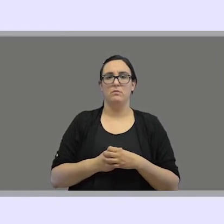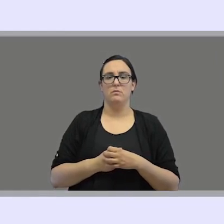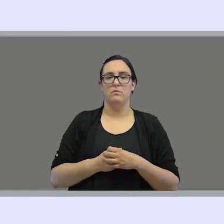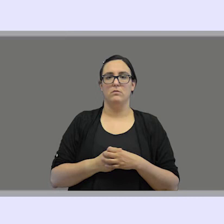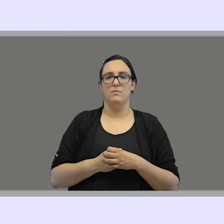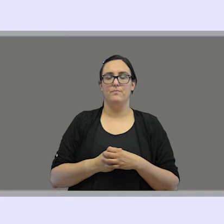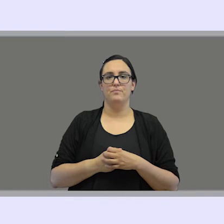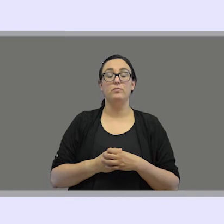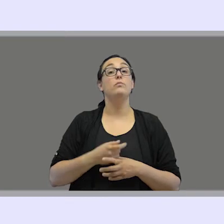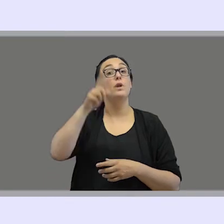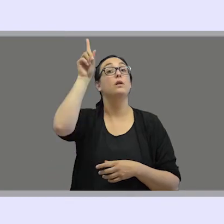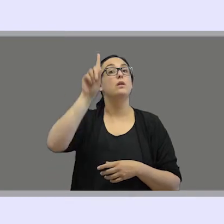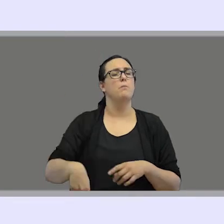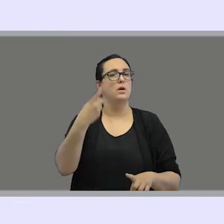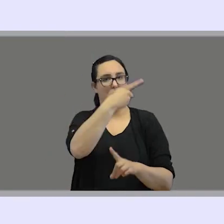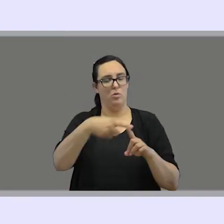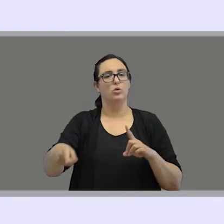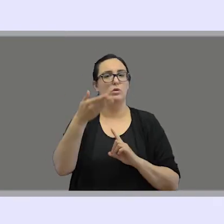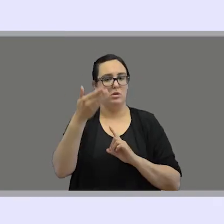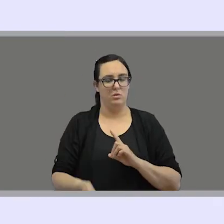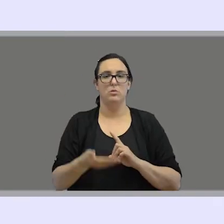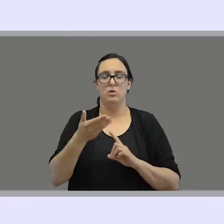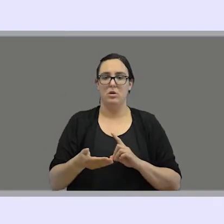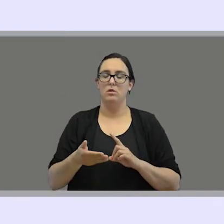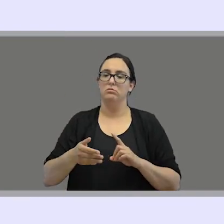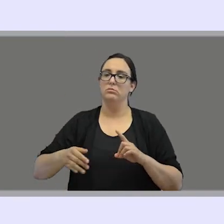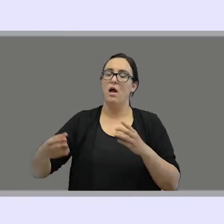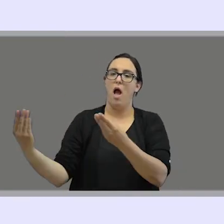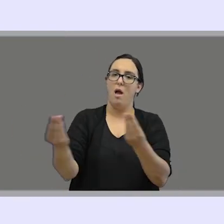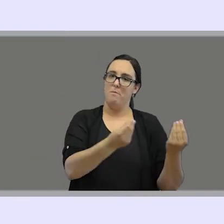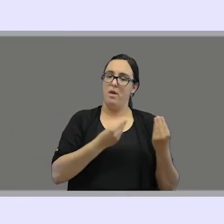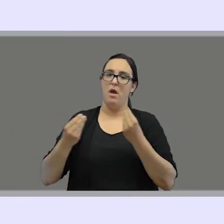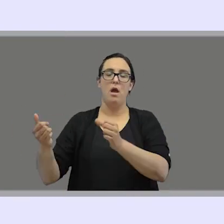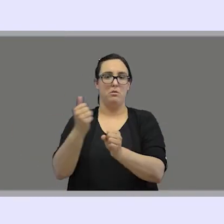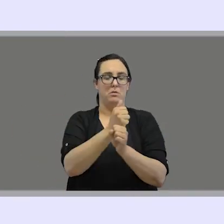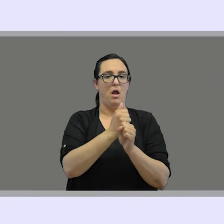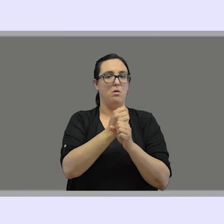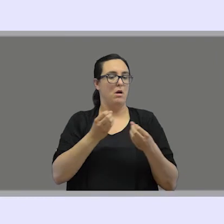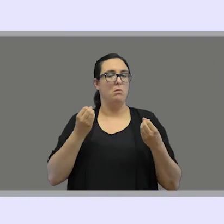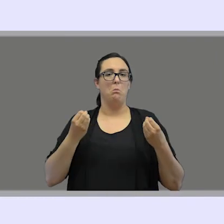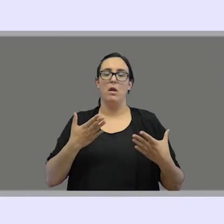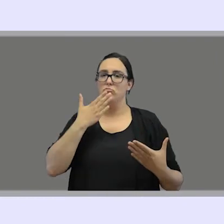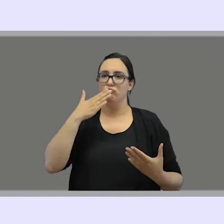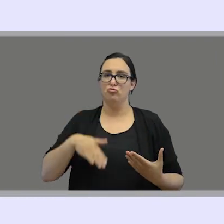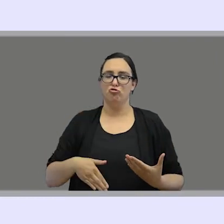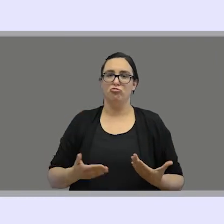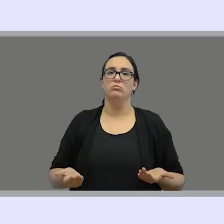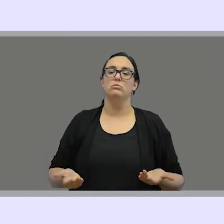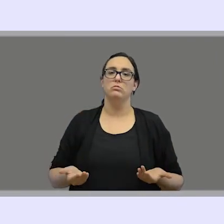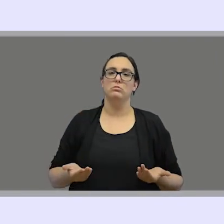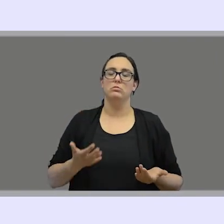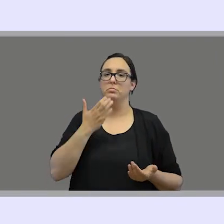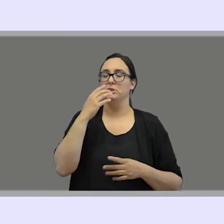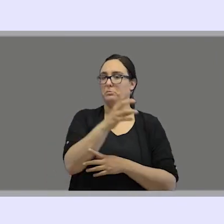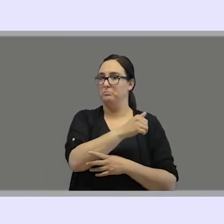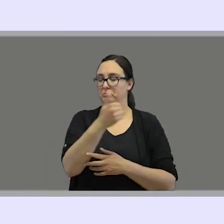And it is also important that the working environment of the interpreter is appropriate.